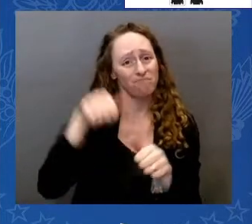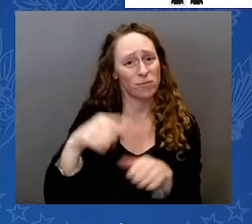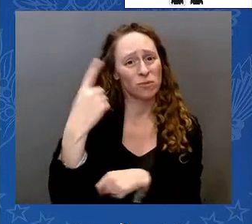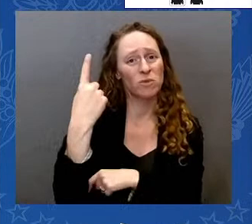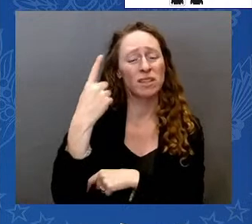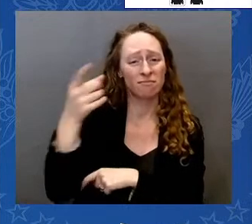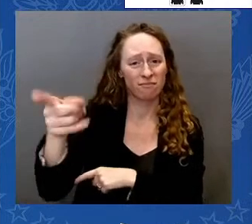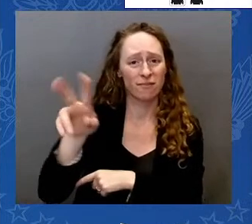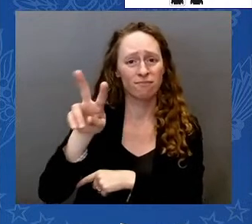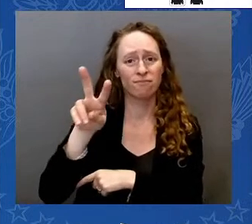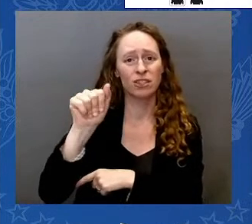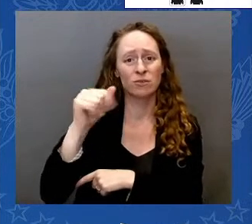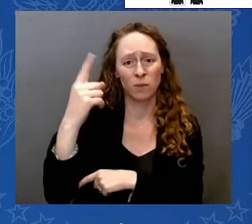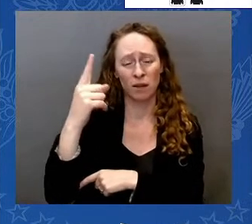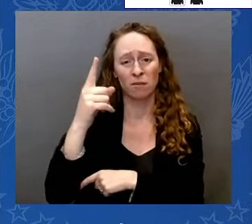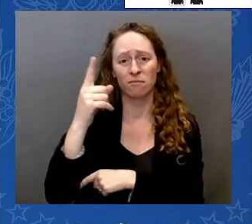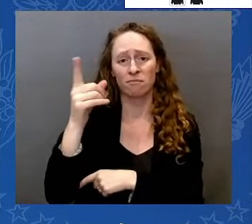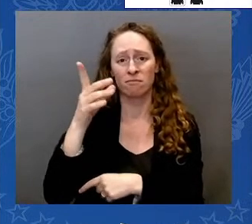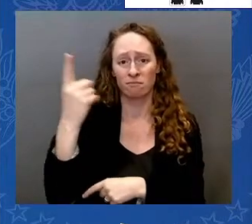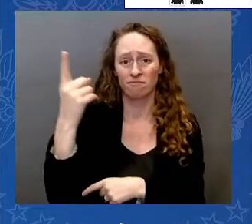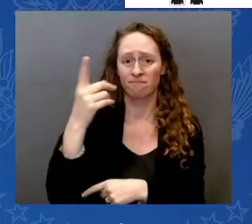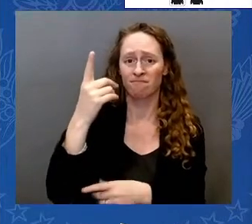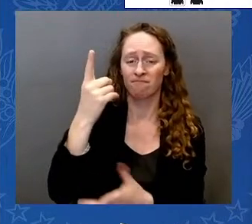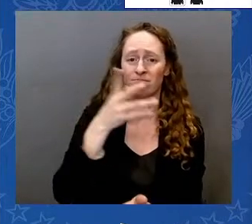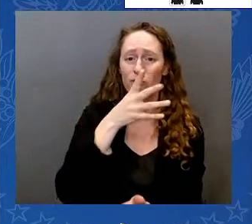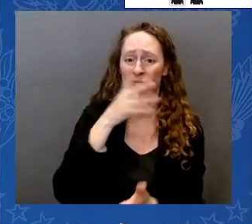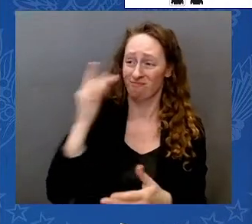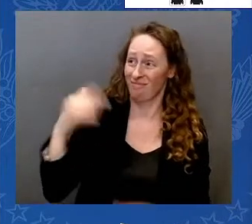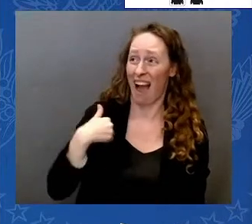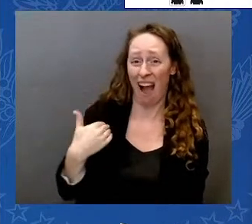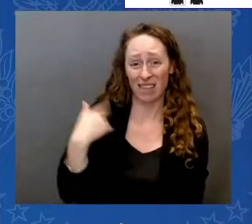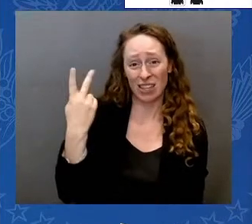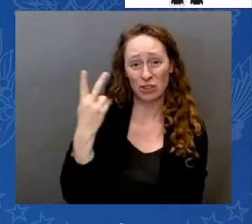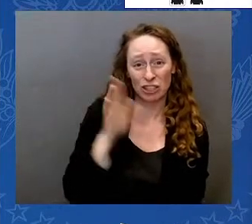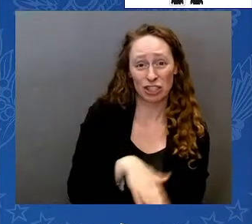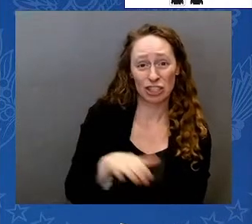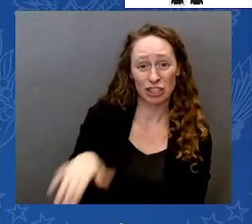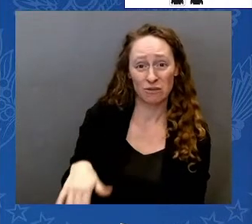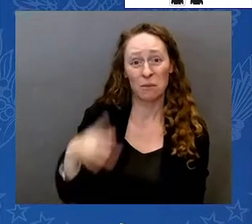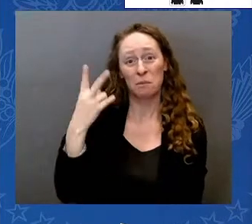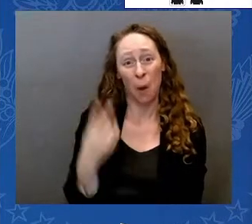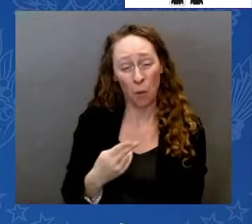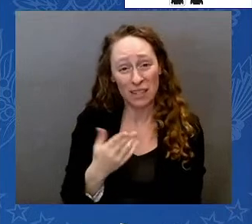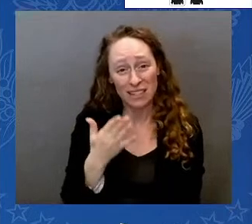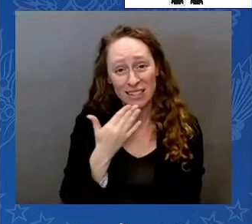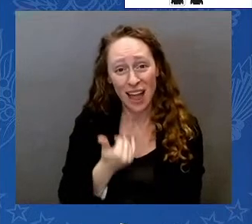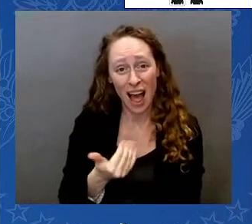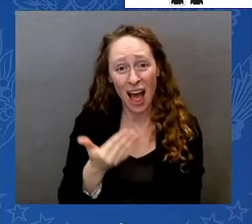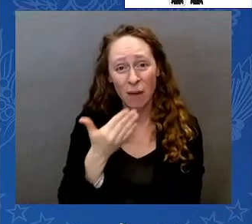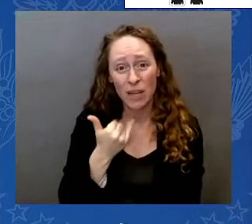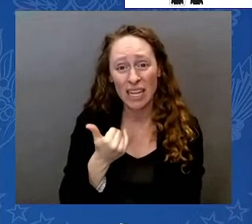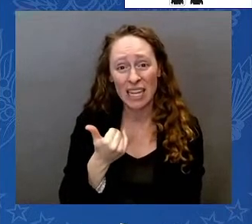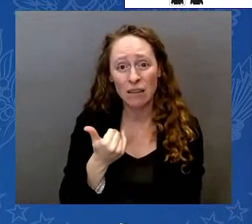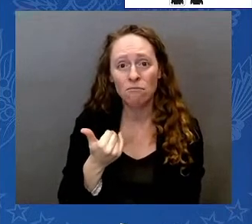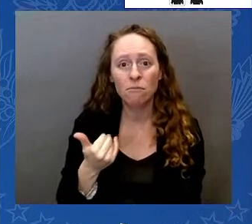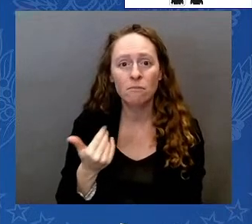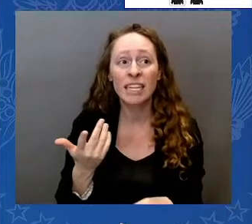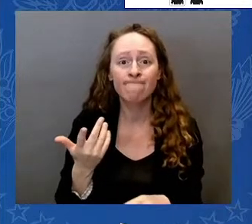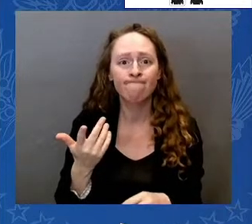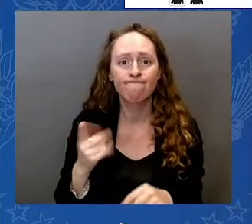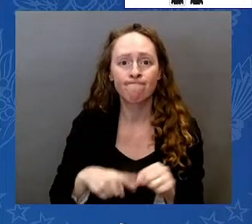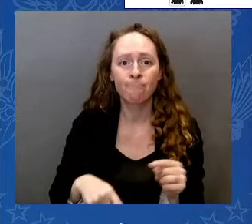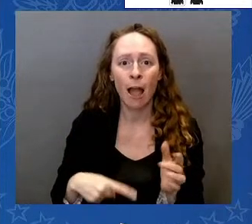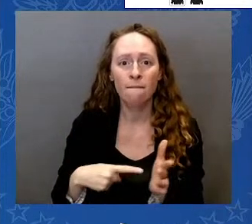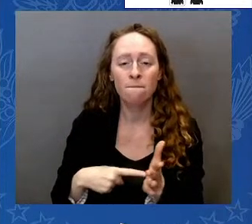diabetes, and we have to split them. We have to break up what we have. We don't have enough money because they didn't have the insurance. They weren't covered.